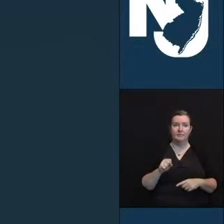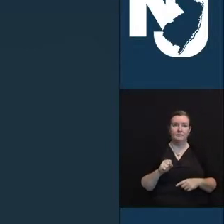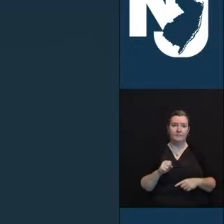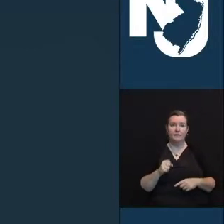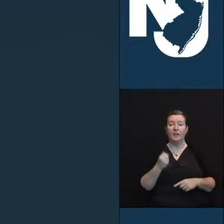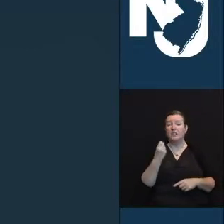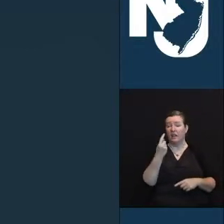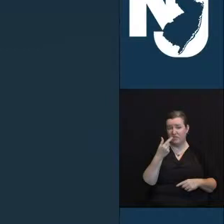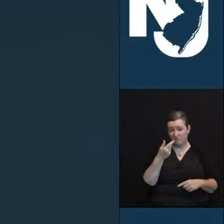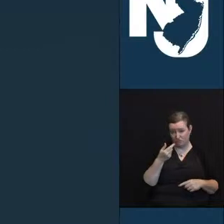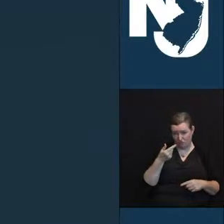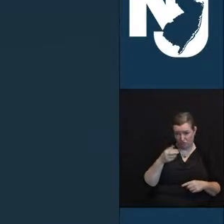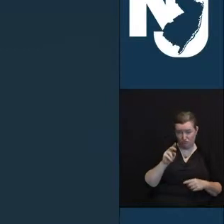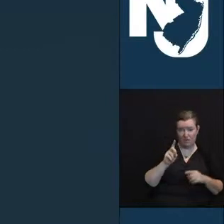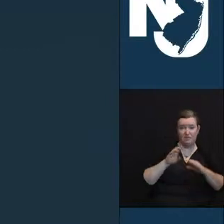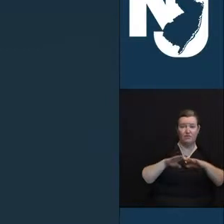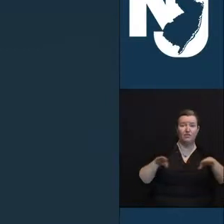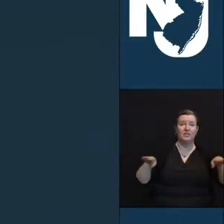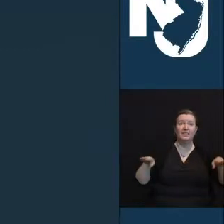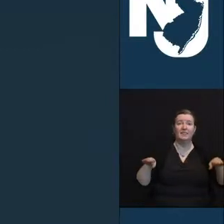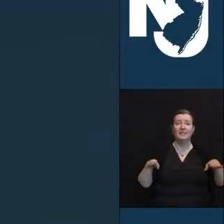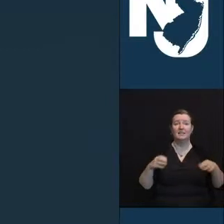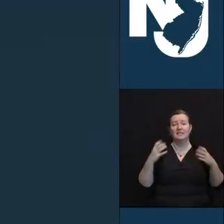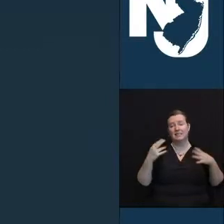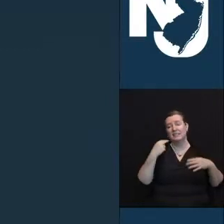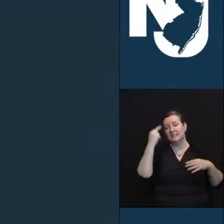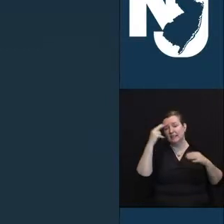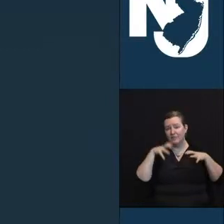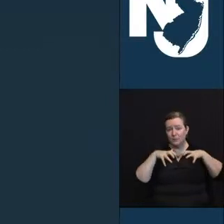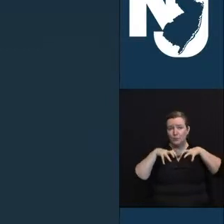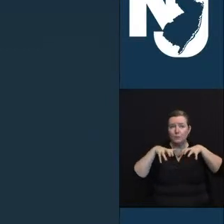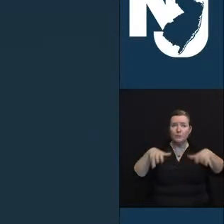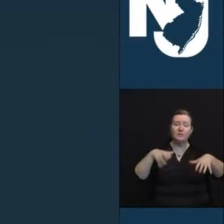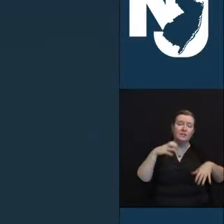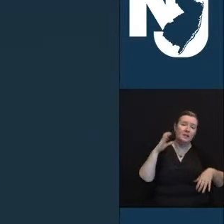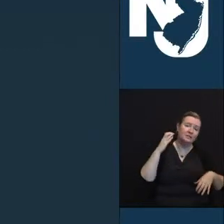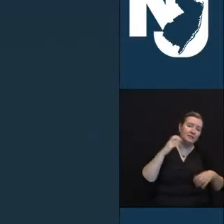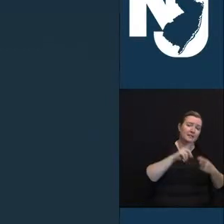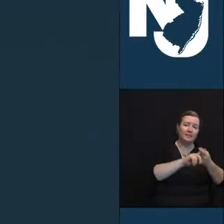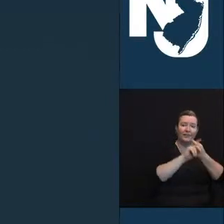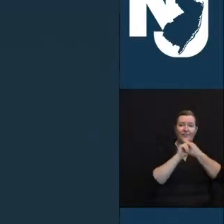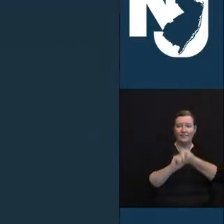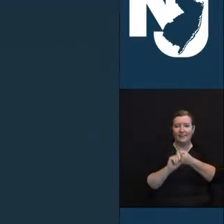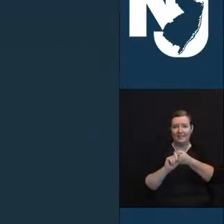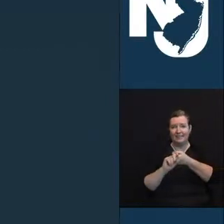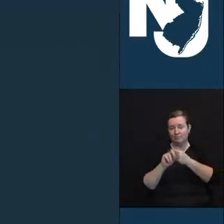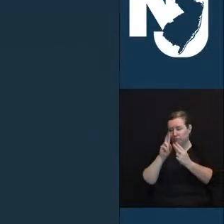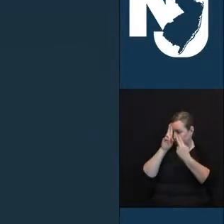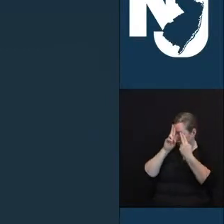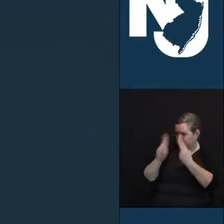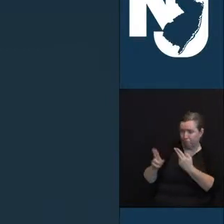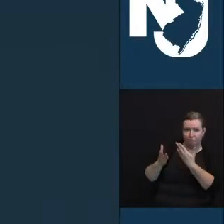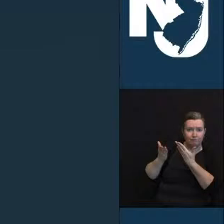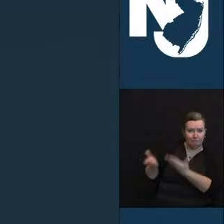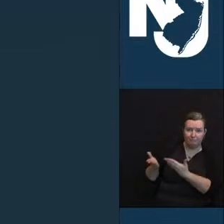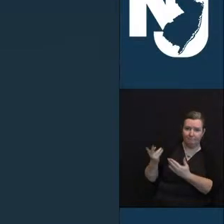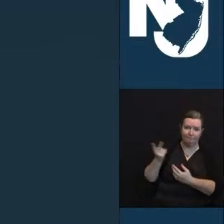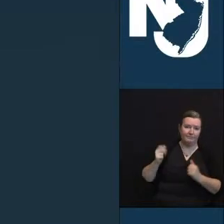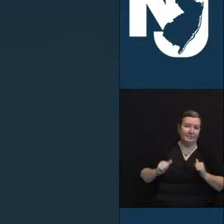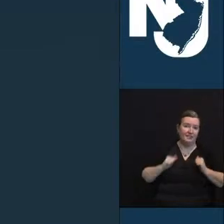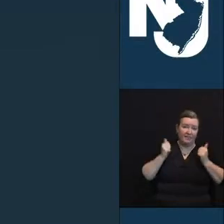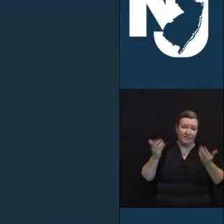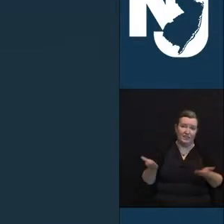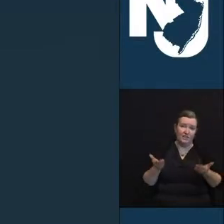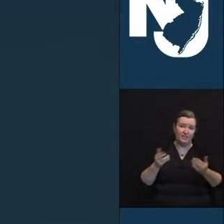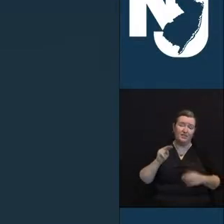numerous number of siblings, nieces, nephews, cousins, and friends. We are honored to have had Jack and Fran among our New Jersey family.